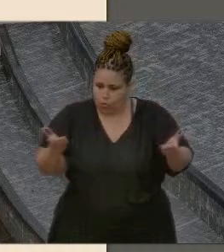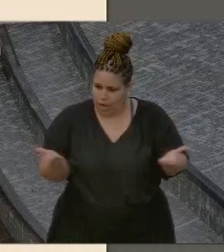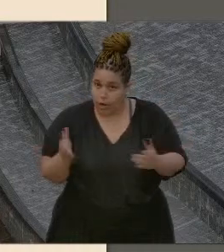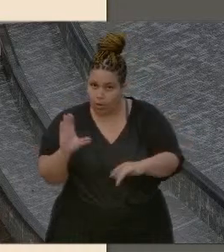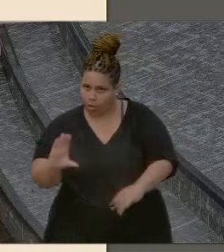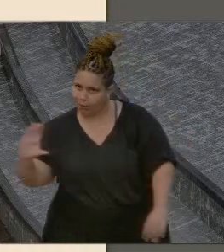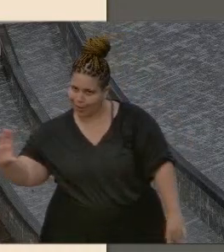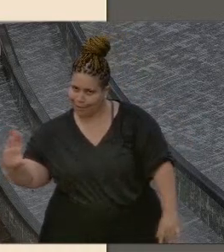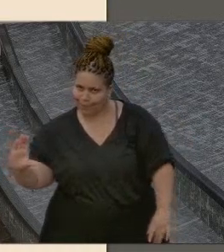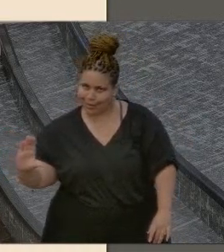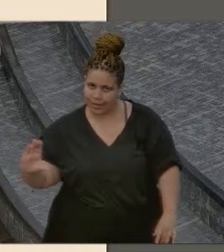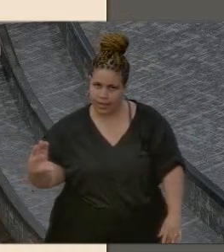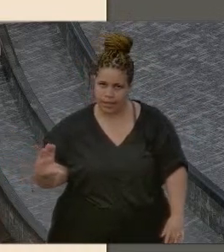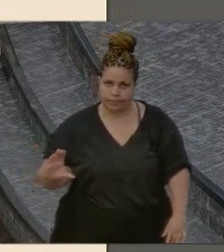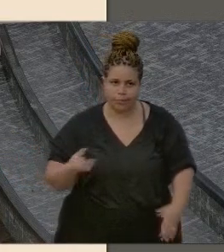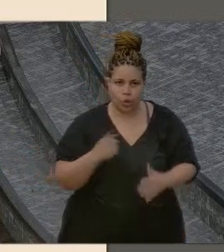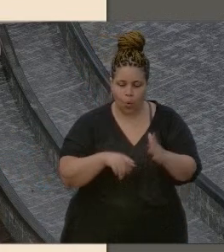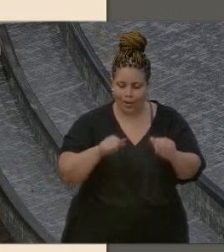exemplars.